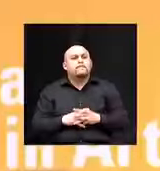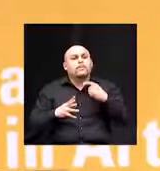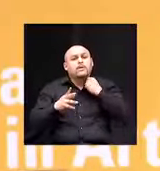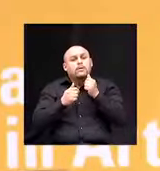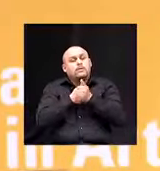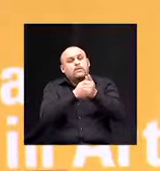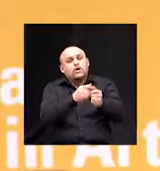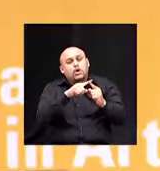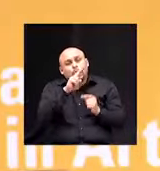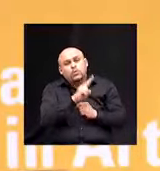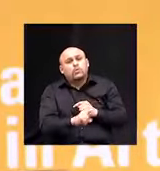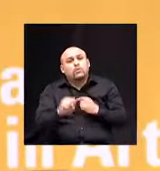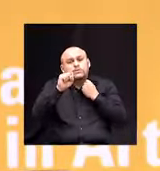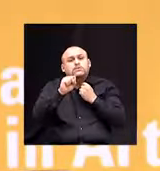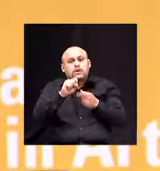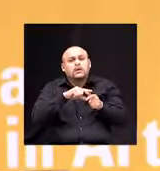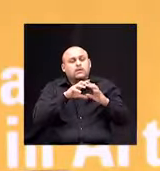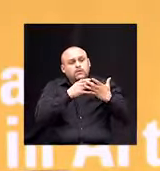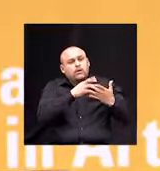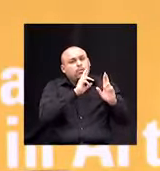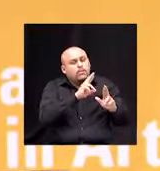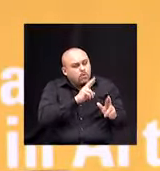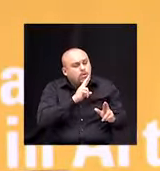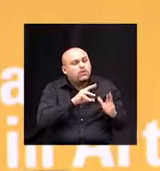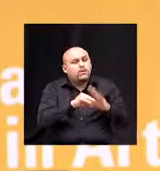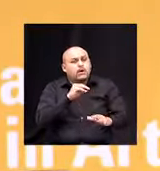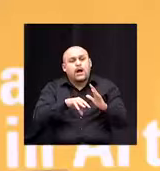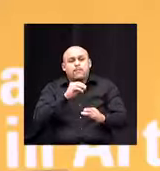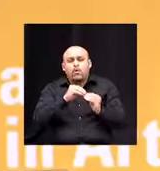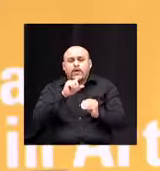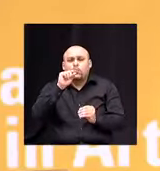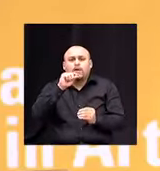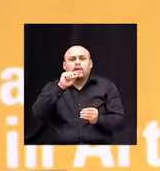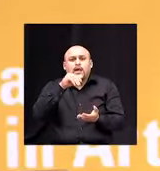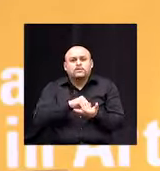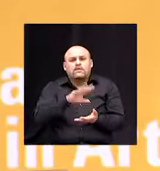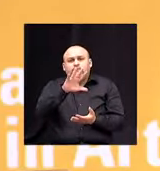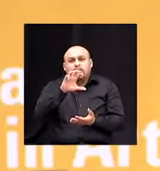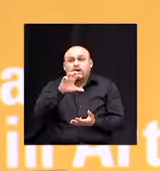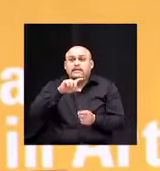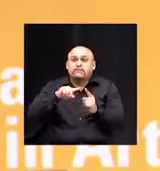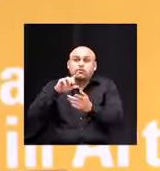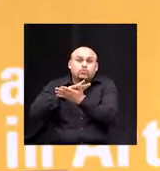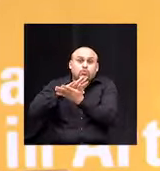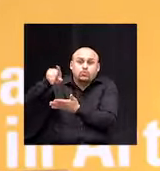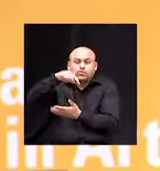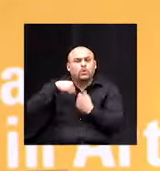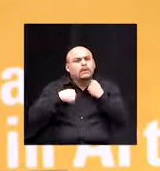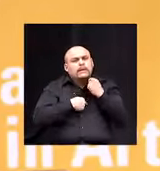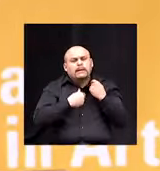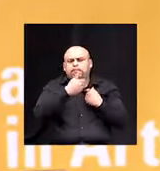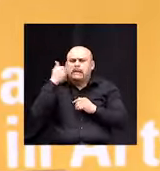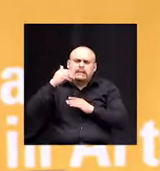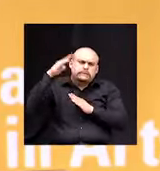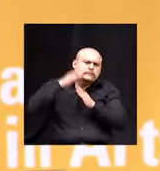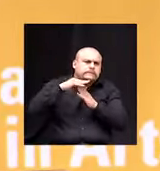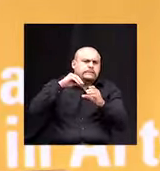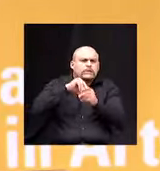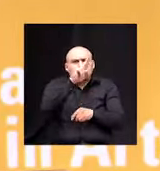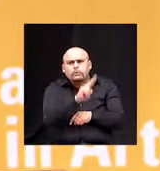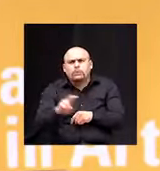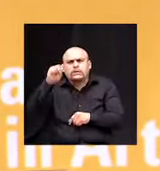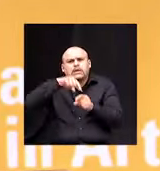According to the U.S. News and World Report, out of more than 20,500 schools, we are best in the nation